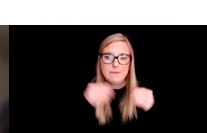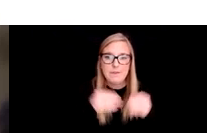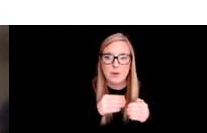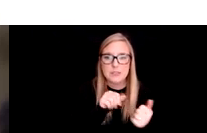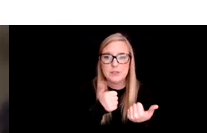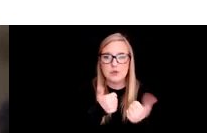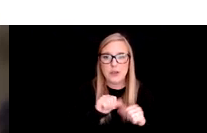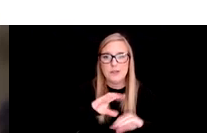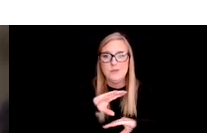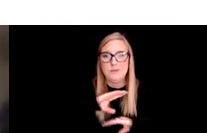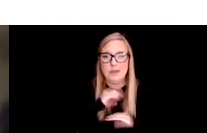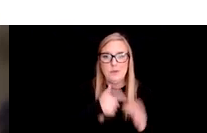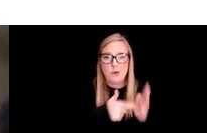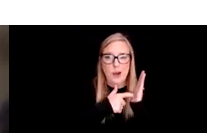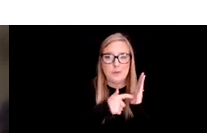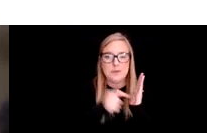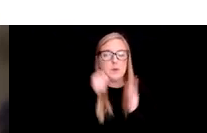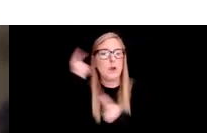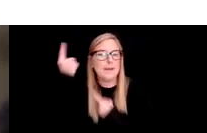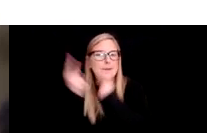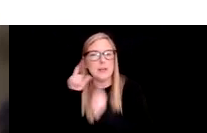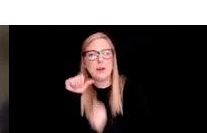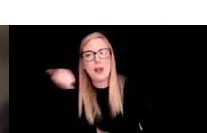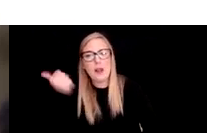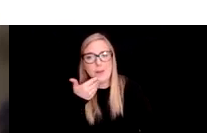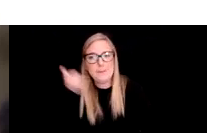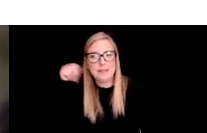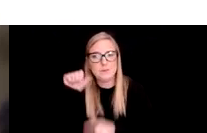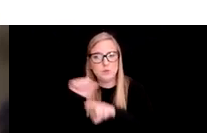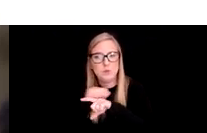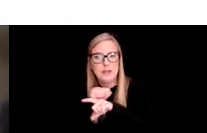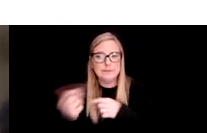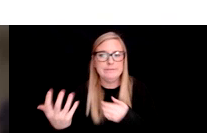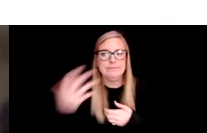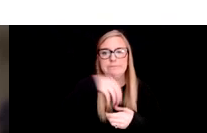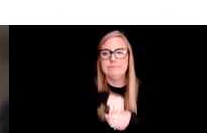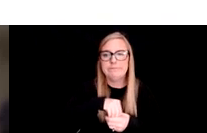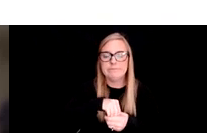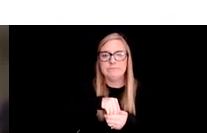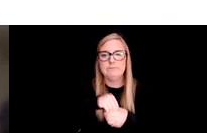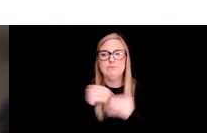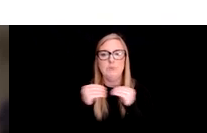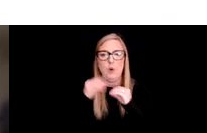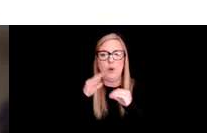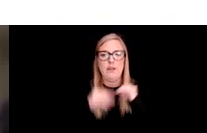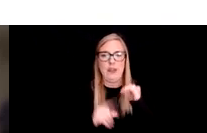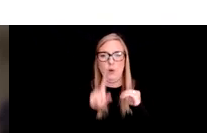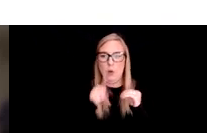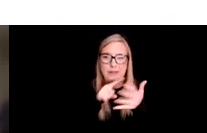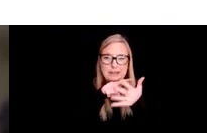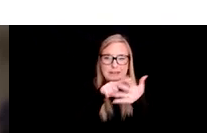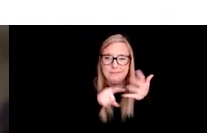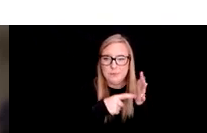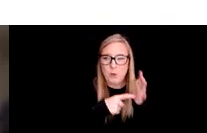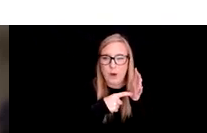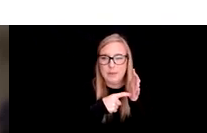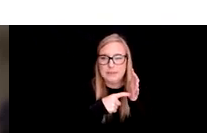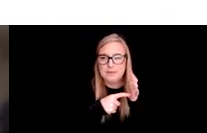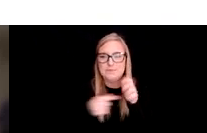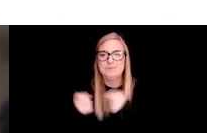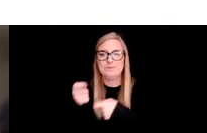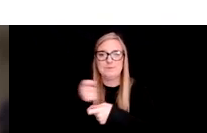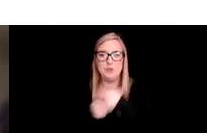meet requirements. We weren't incorporating other best practices, above and beyond those requirements. It makes